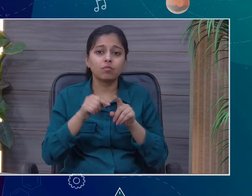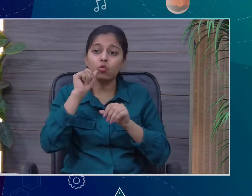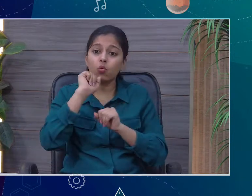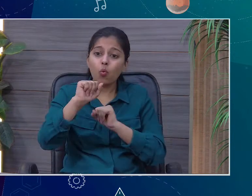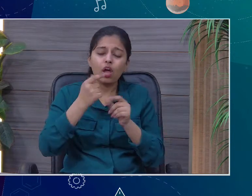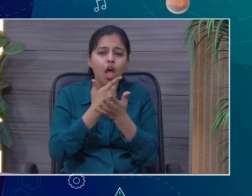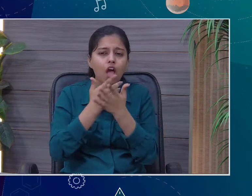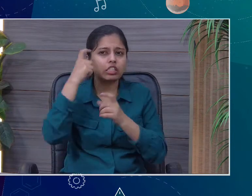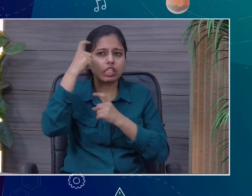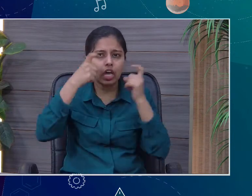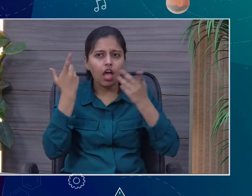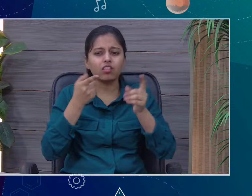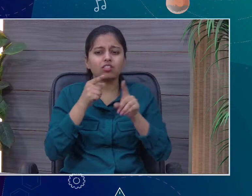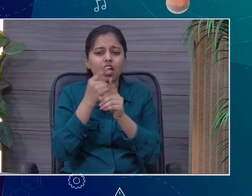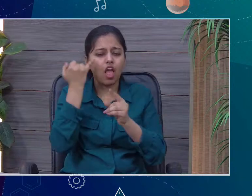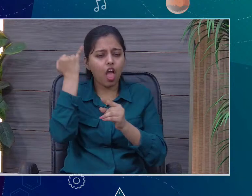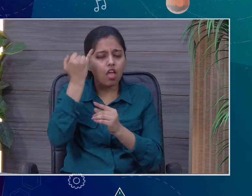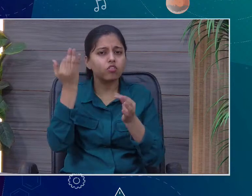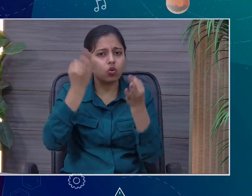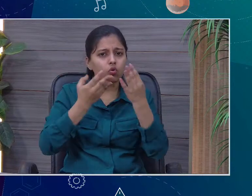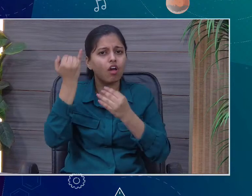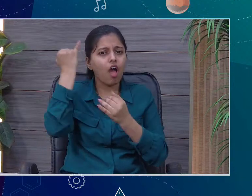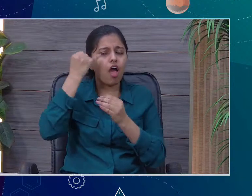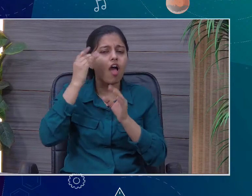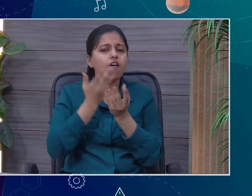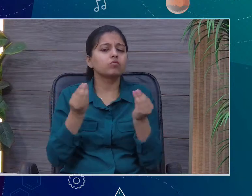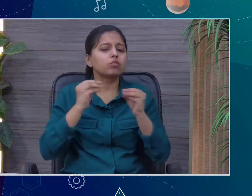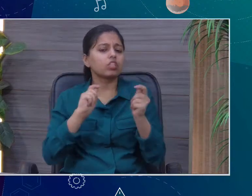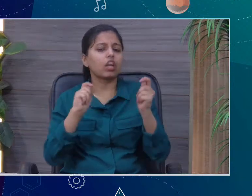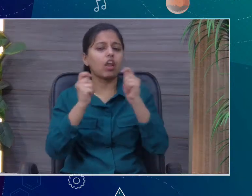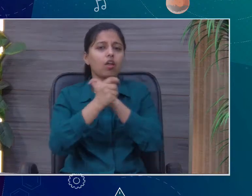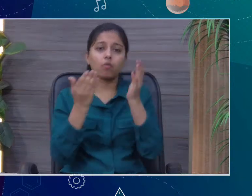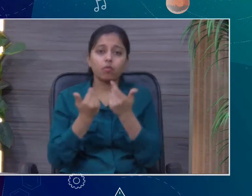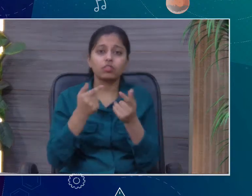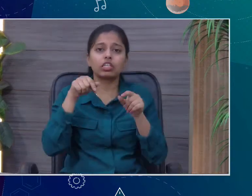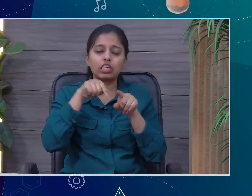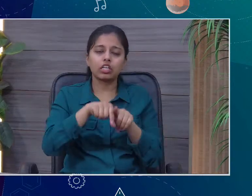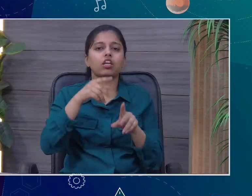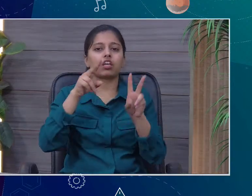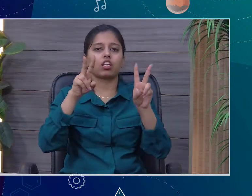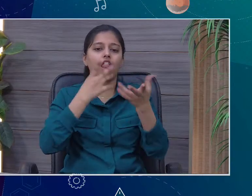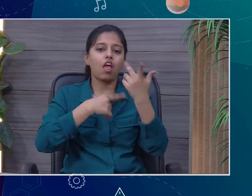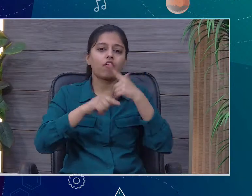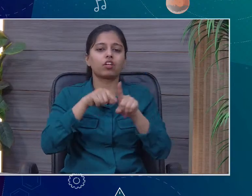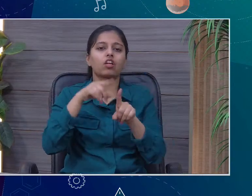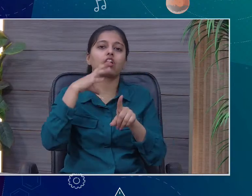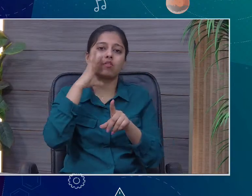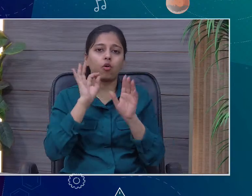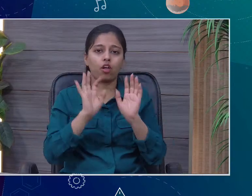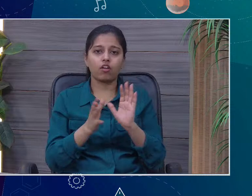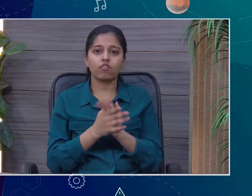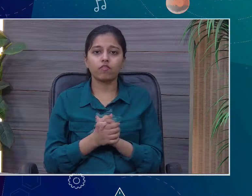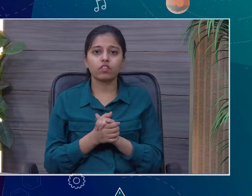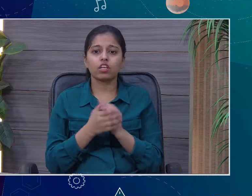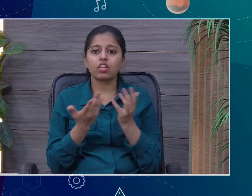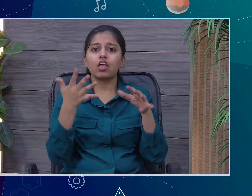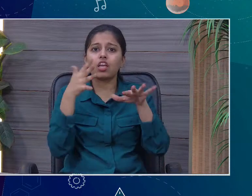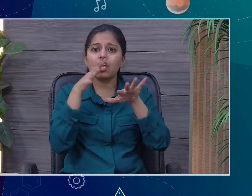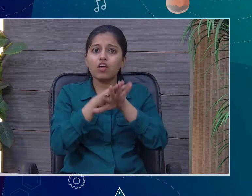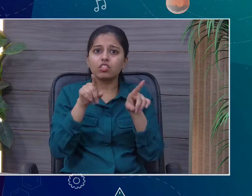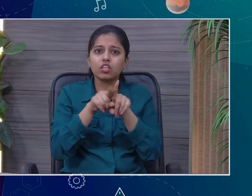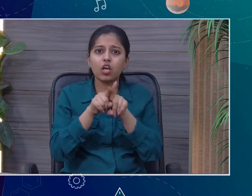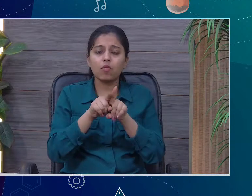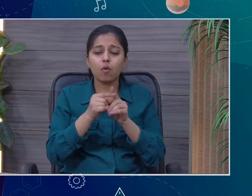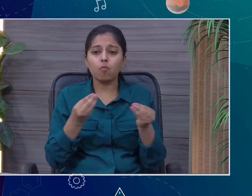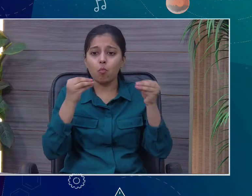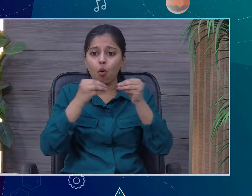critical thinking and creativity of the child, and that is the main motto of language. Ma'am, inclusion talks about holistic development